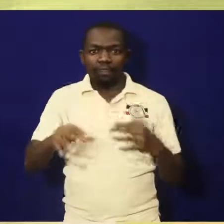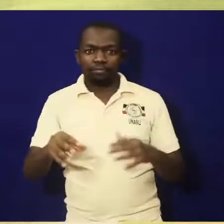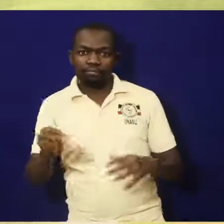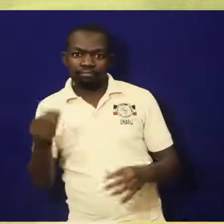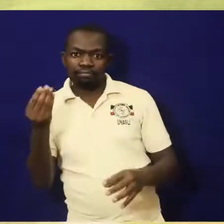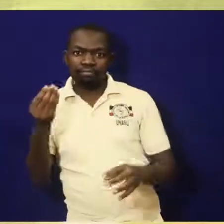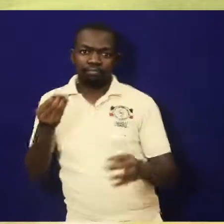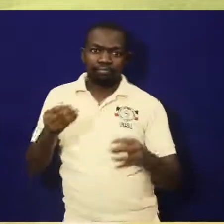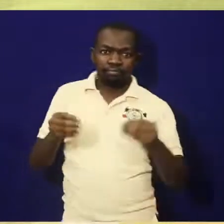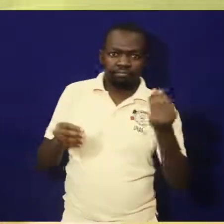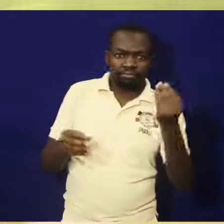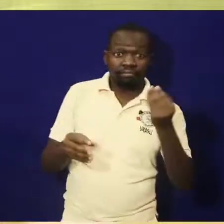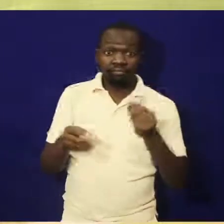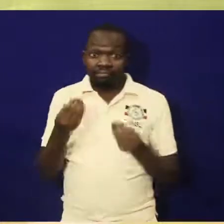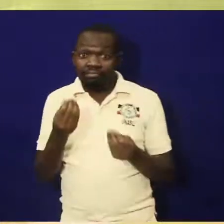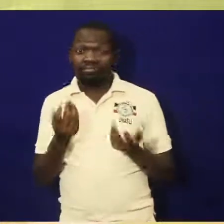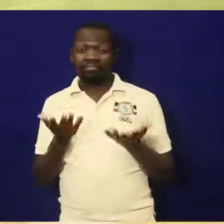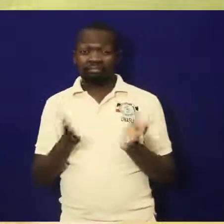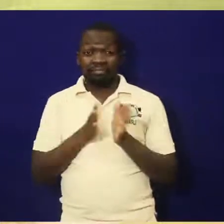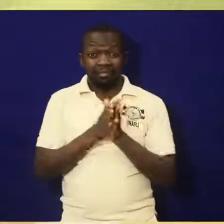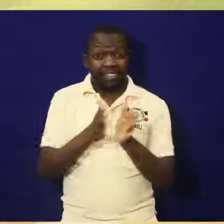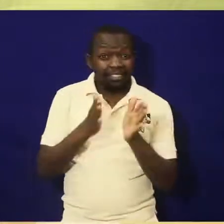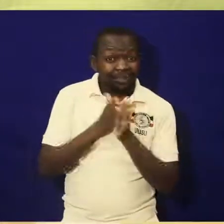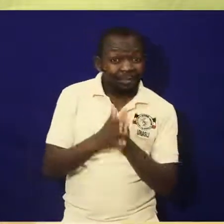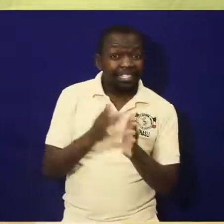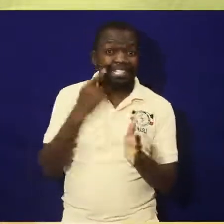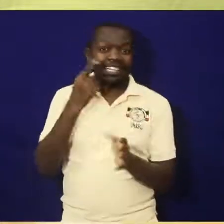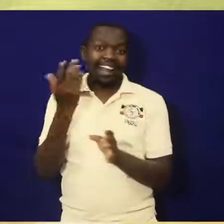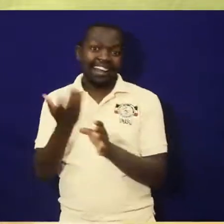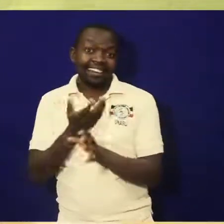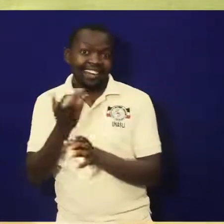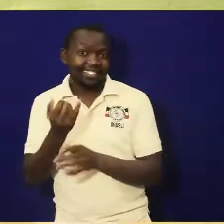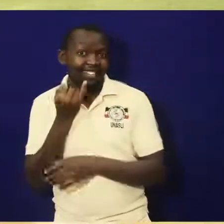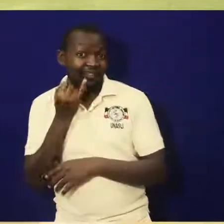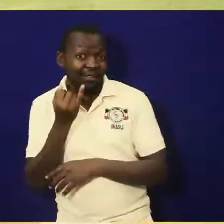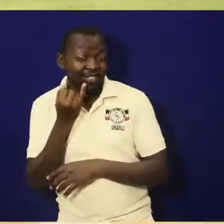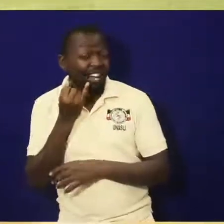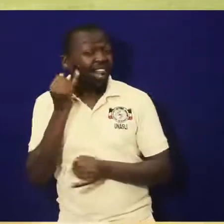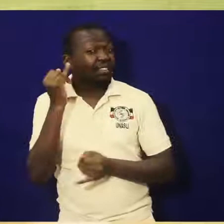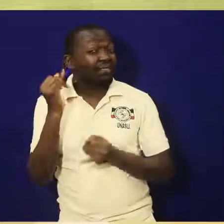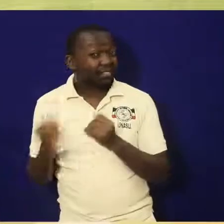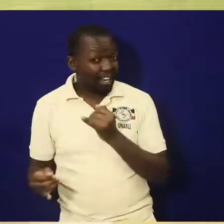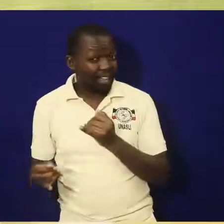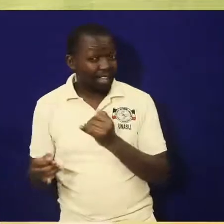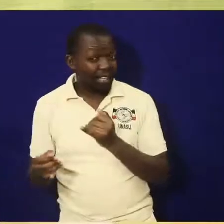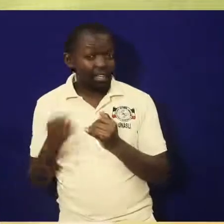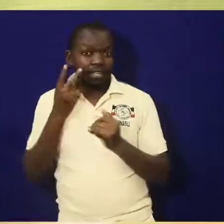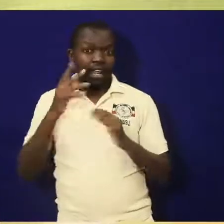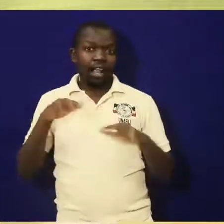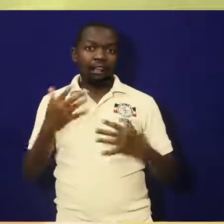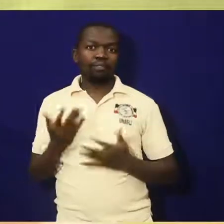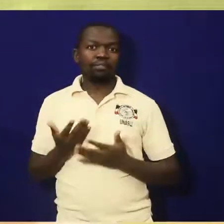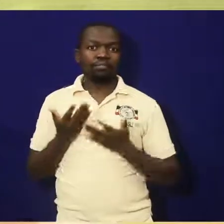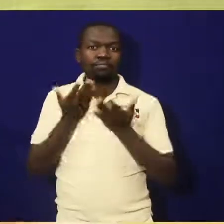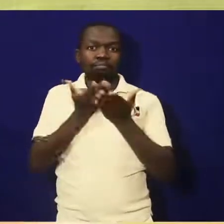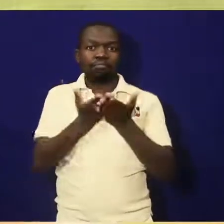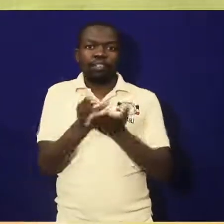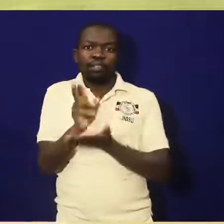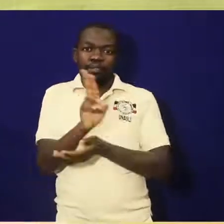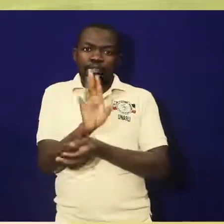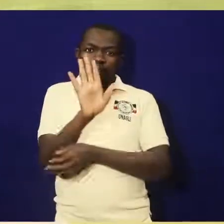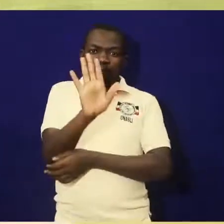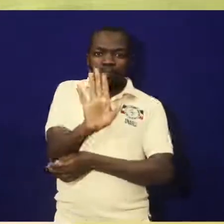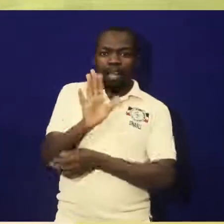to explain, to analyze information, and finally, to apply knowledge